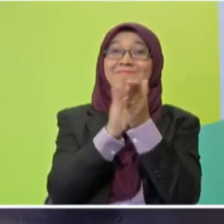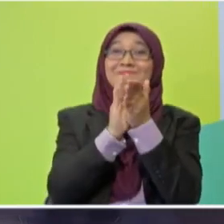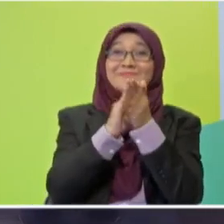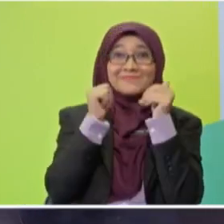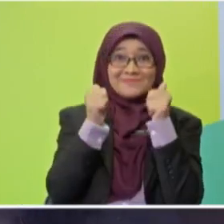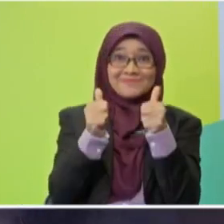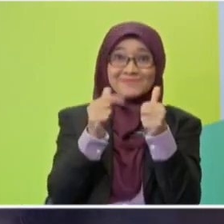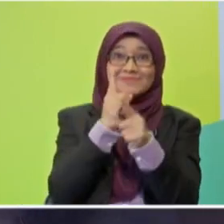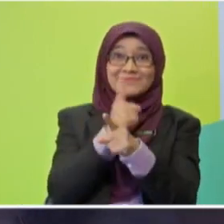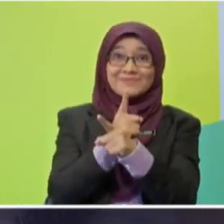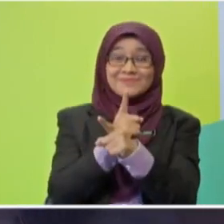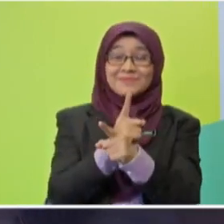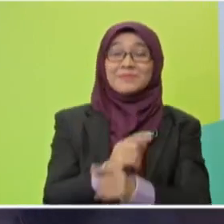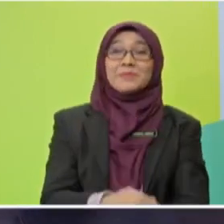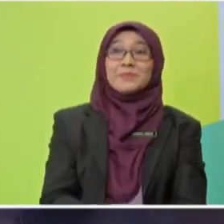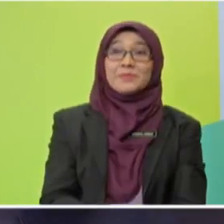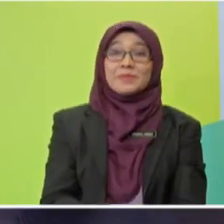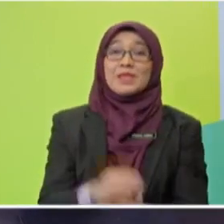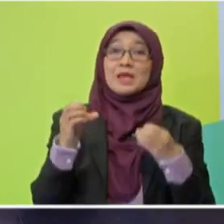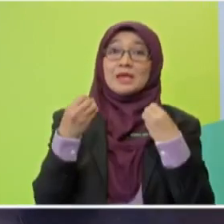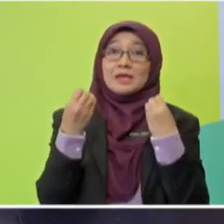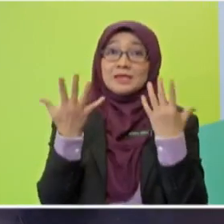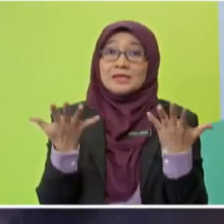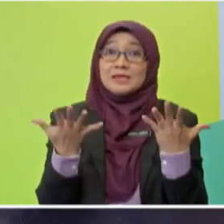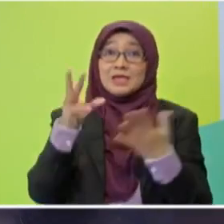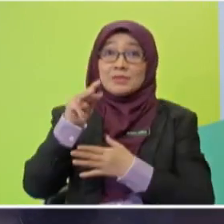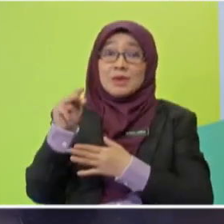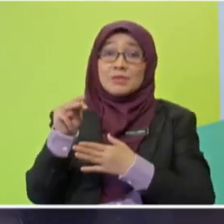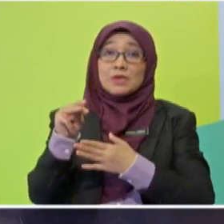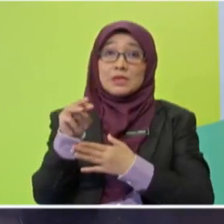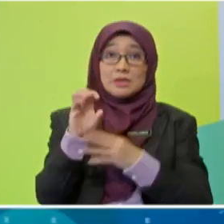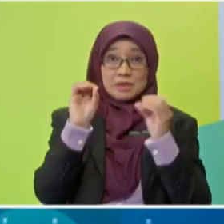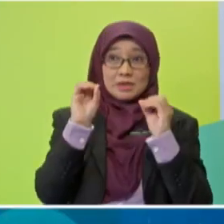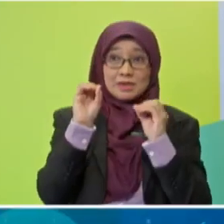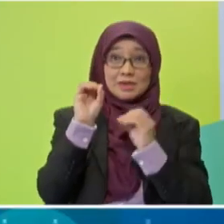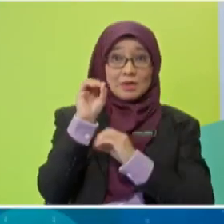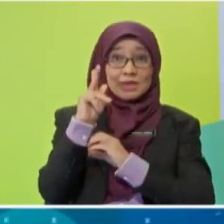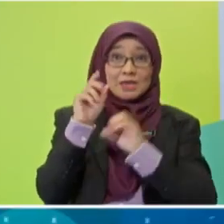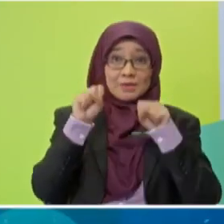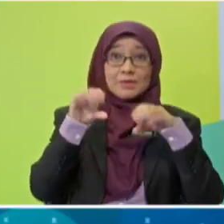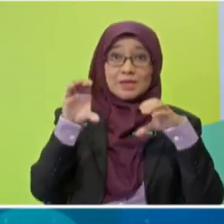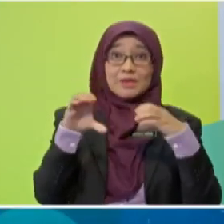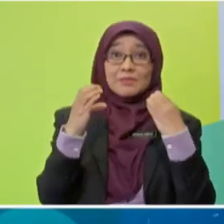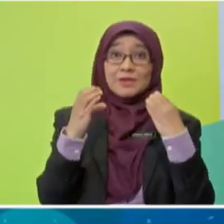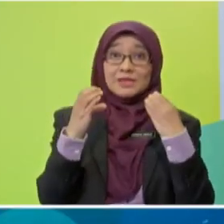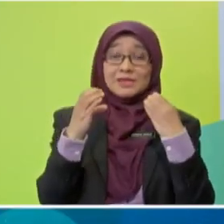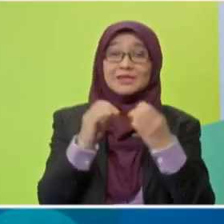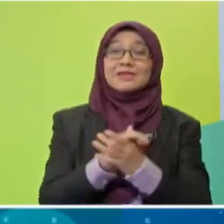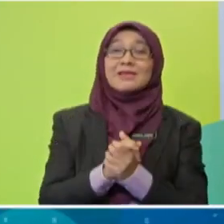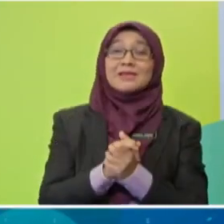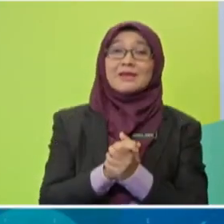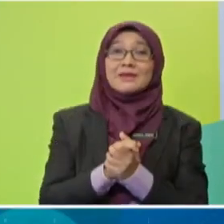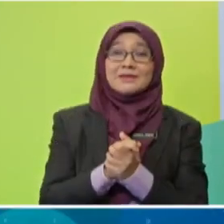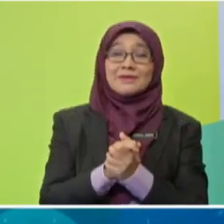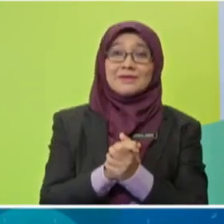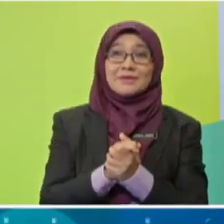kids, okay. How about kids out there? And 4 heroes, 4 students there. Okay, now times